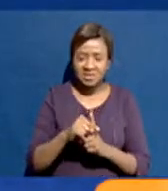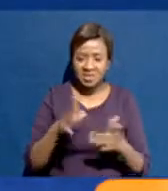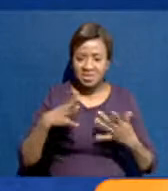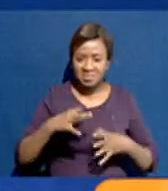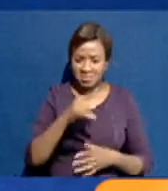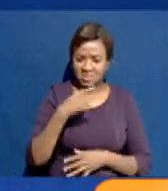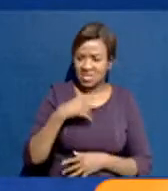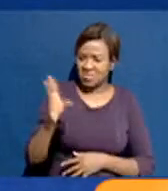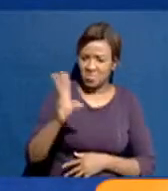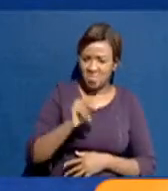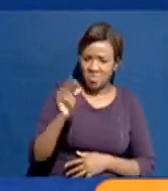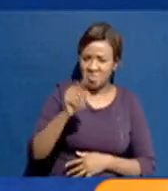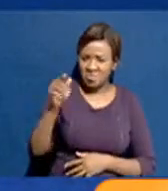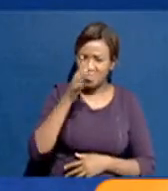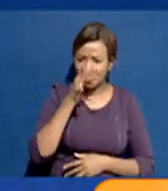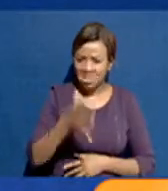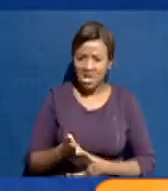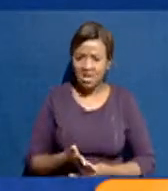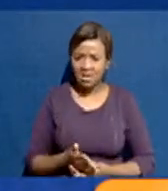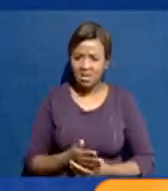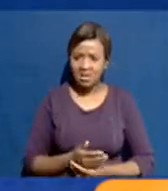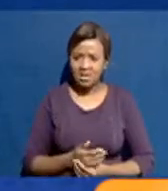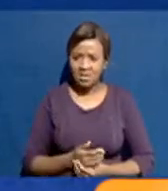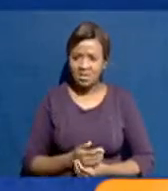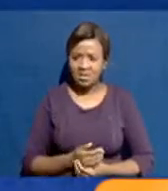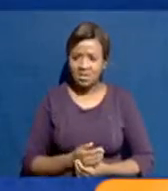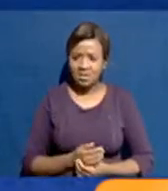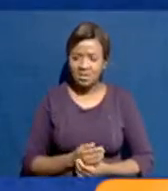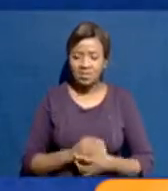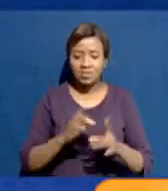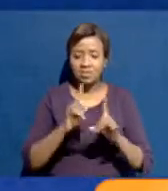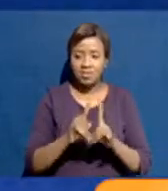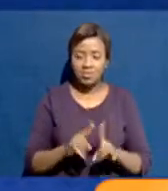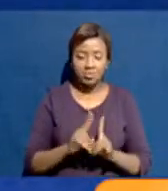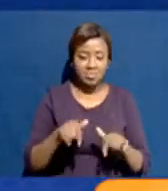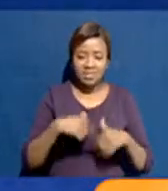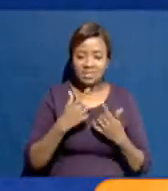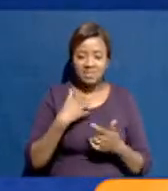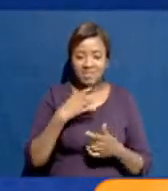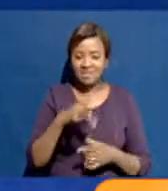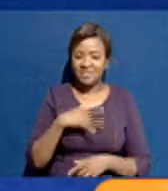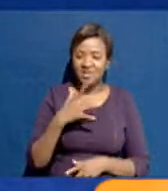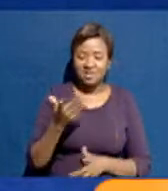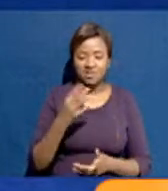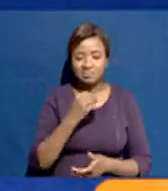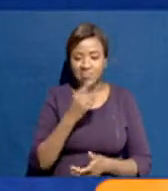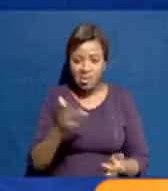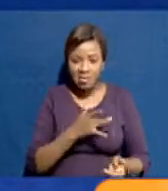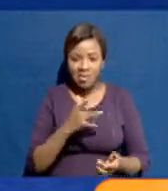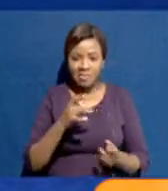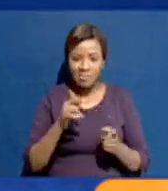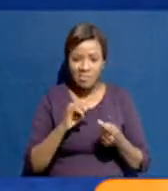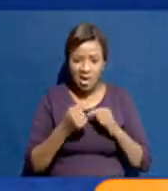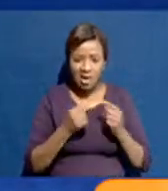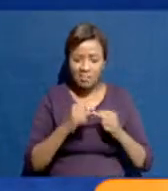us. And it's a conversation that I stopped taking personally, and I started using it as an opportunity to